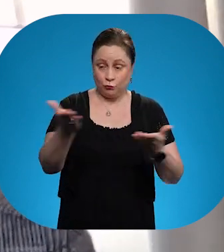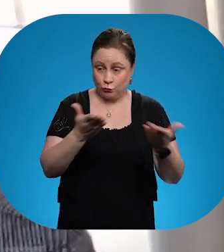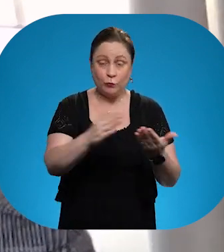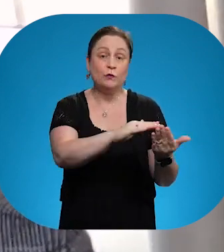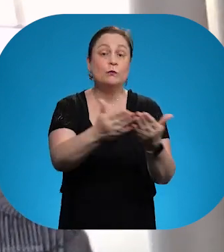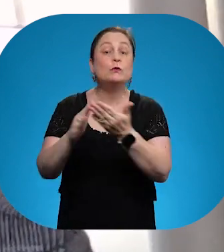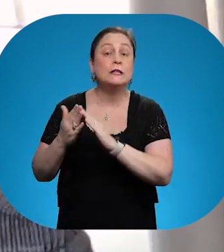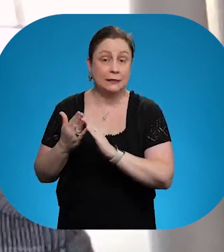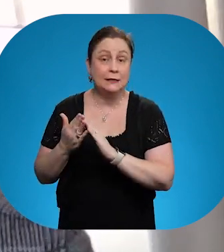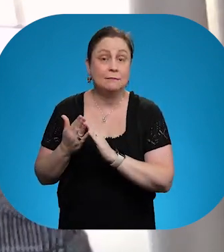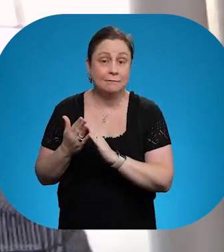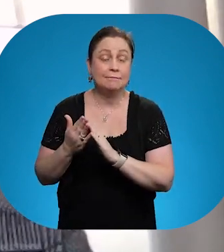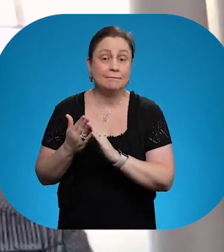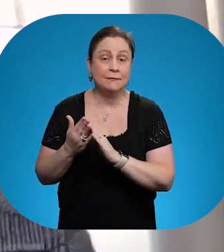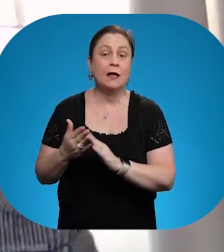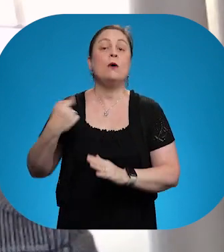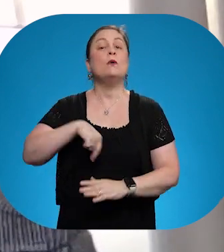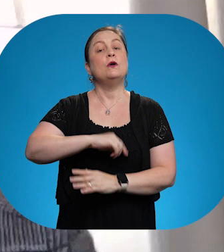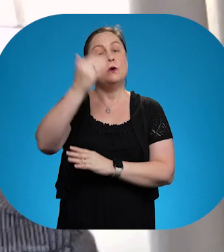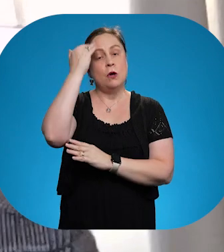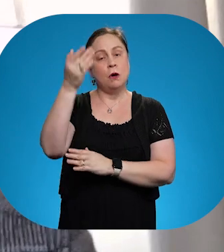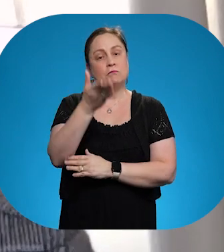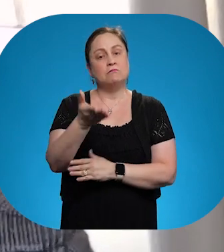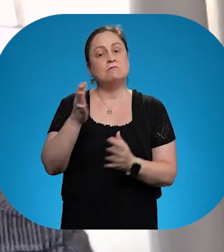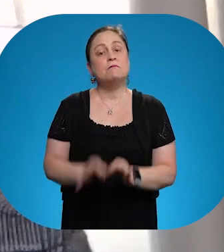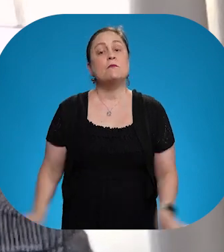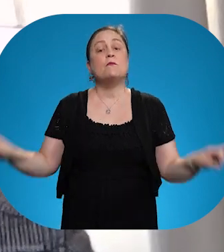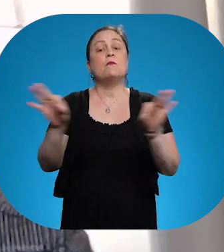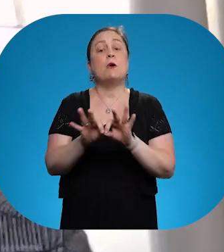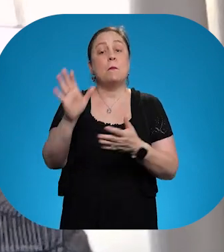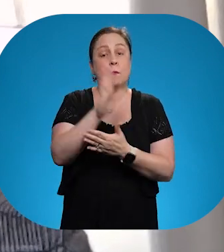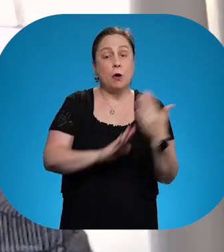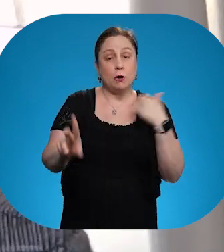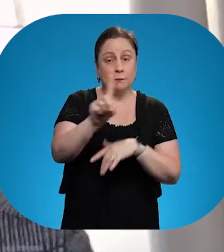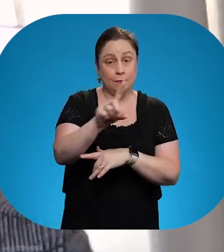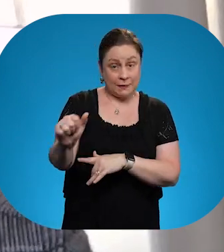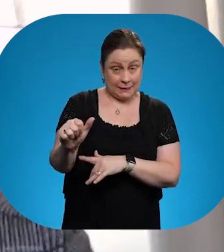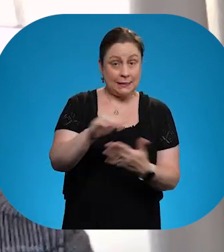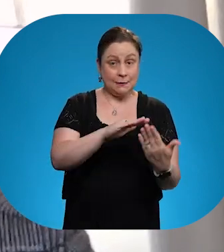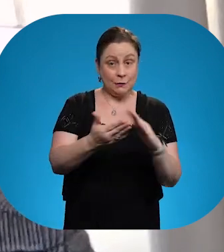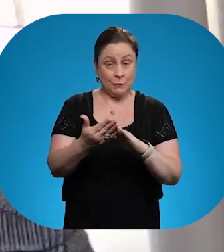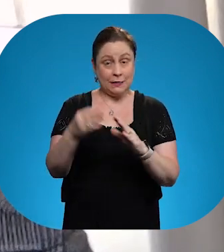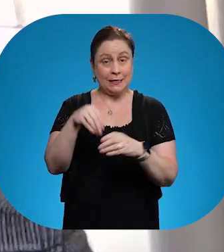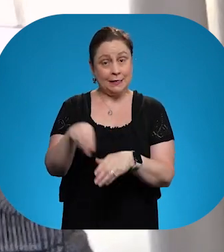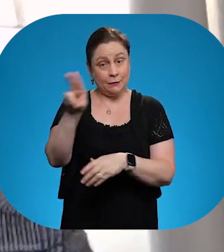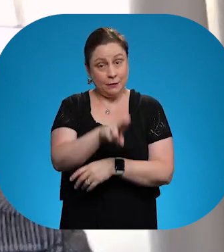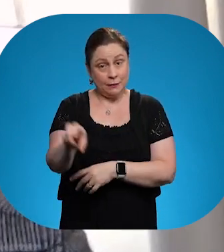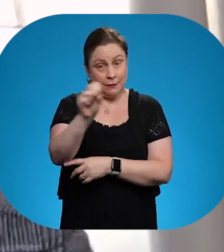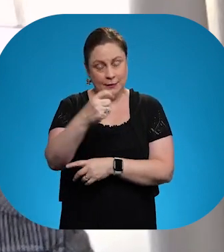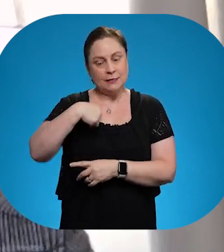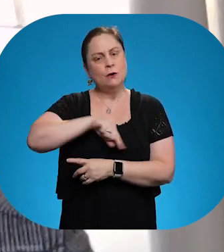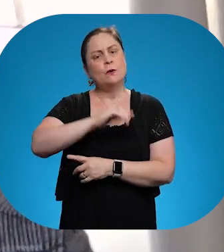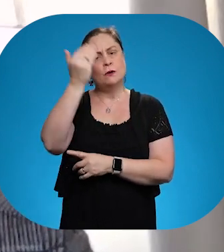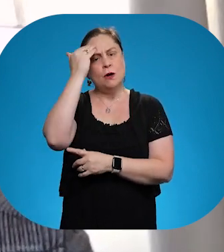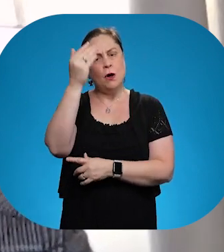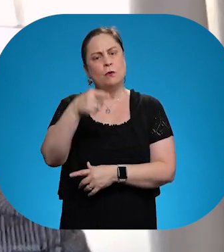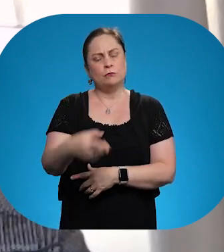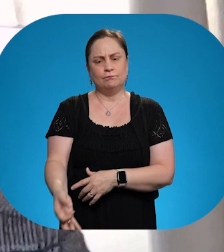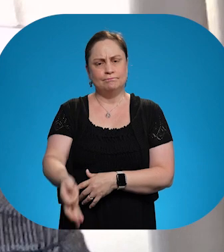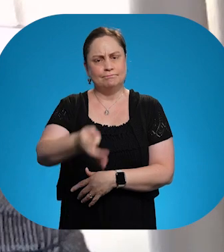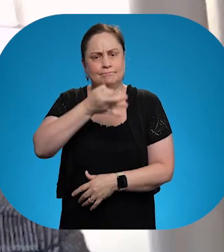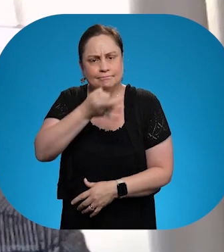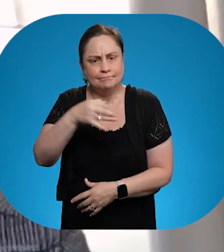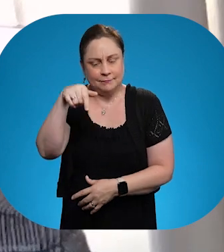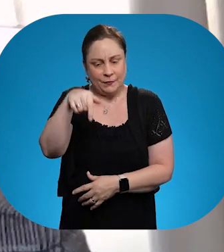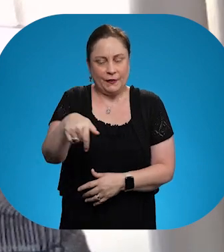such a crucial part of disability communities in the U.S., and we know that you are experts